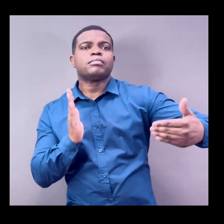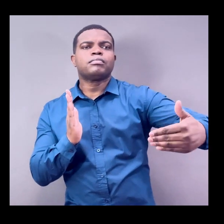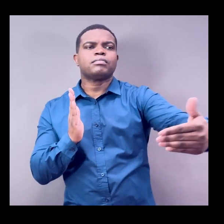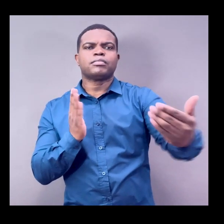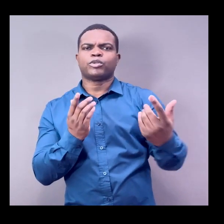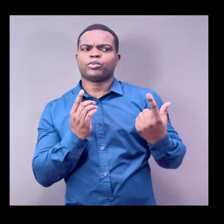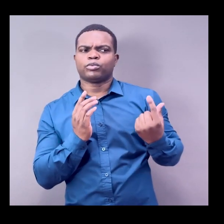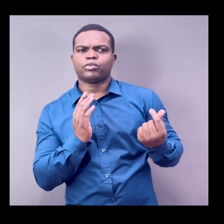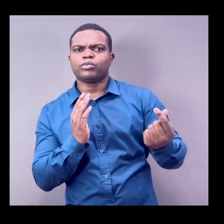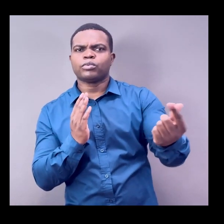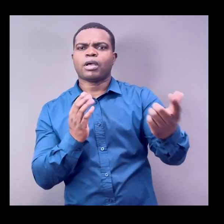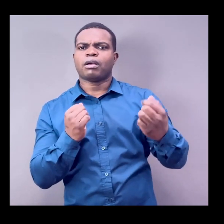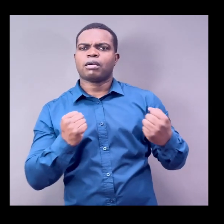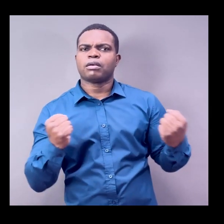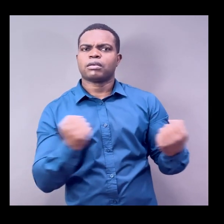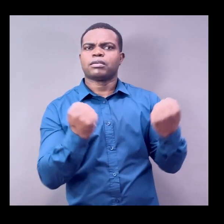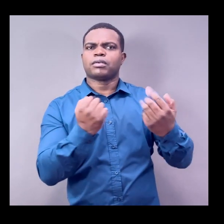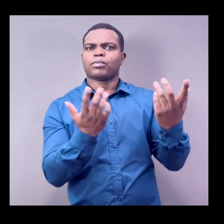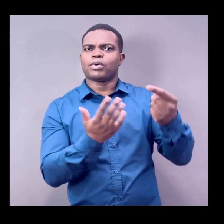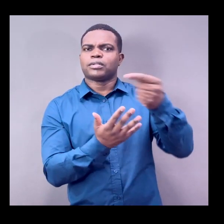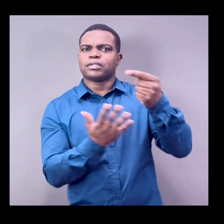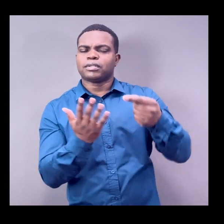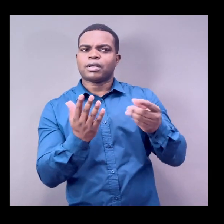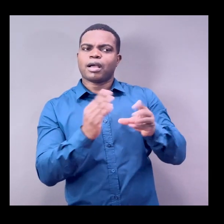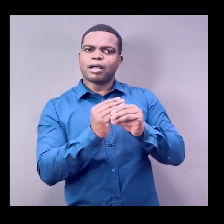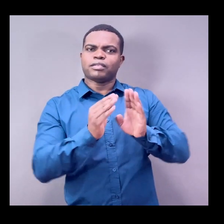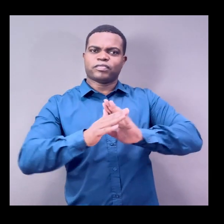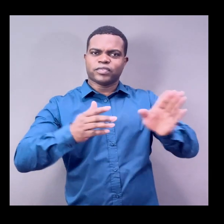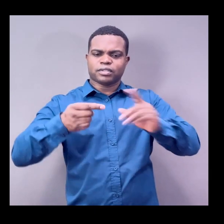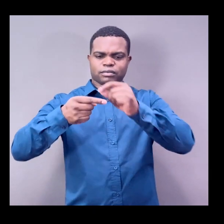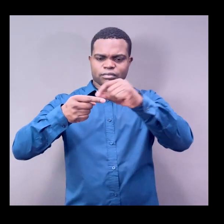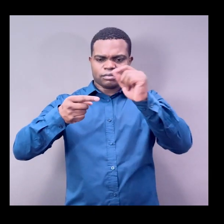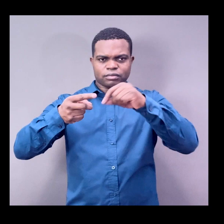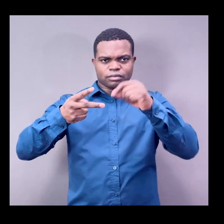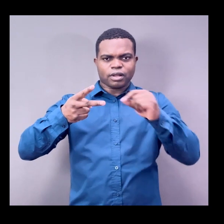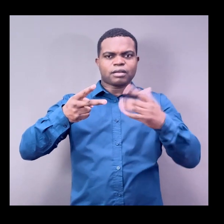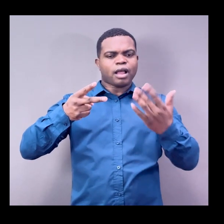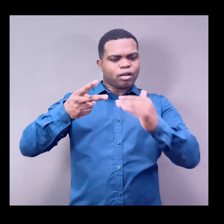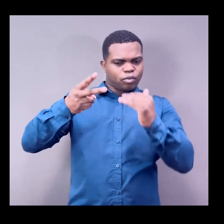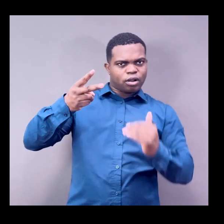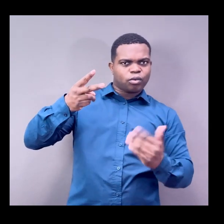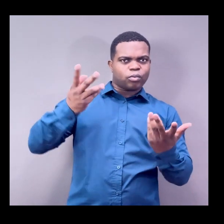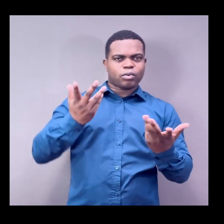your activities so that once you are